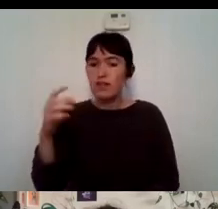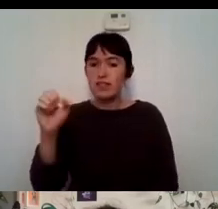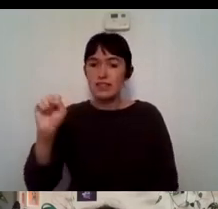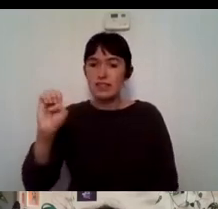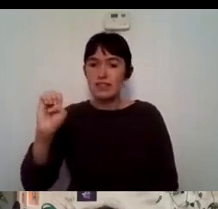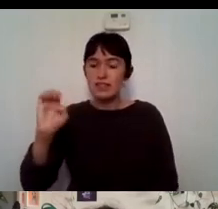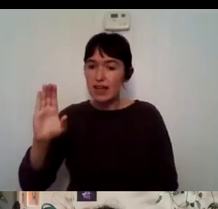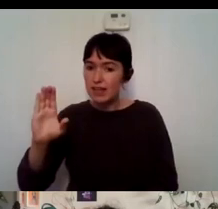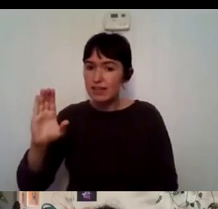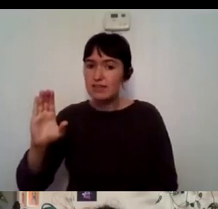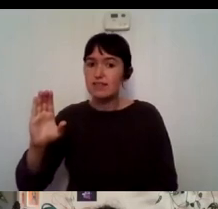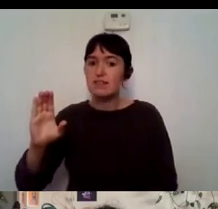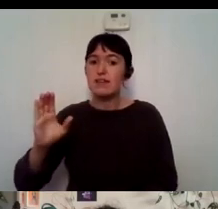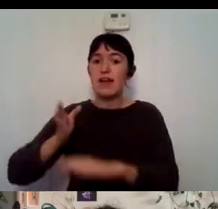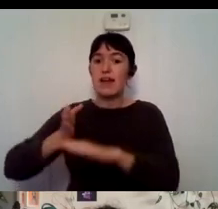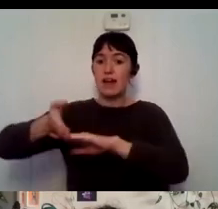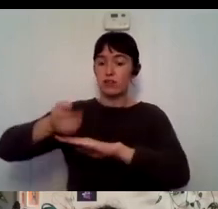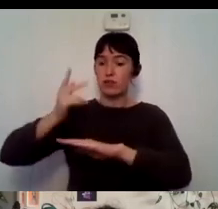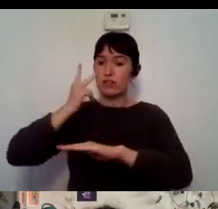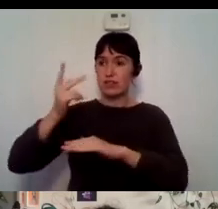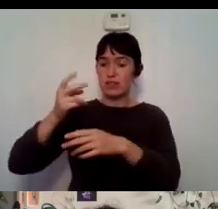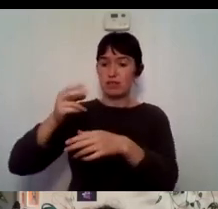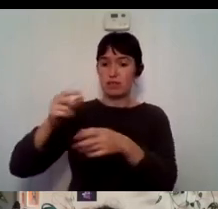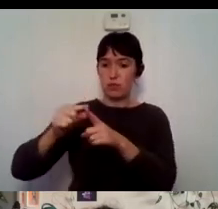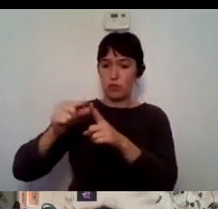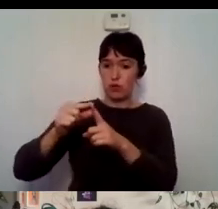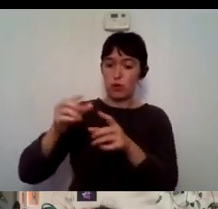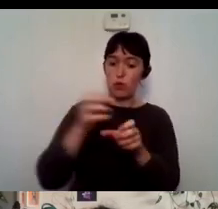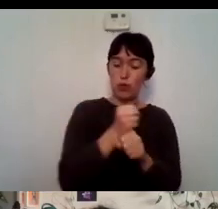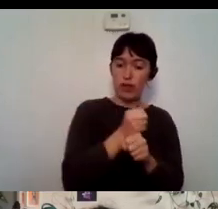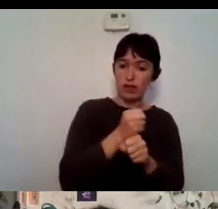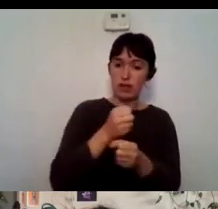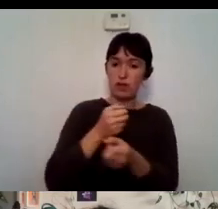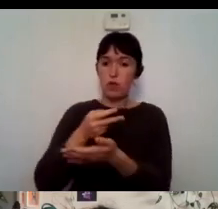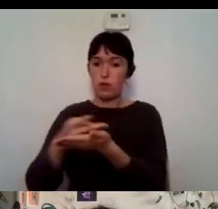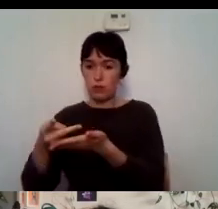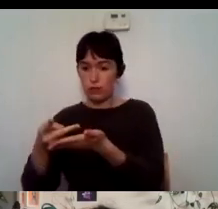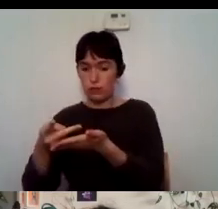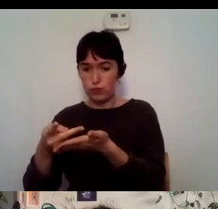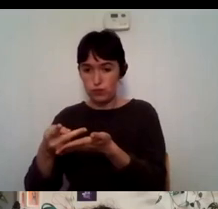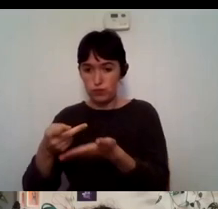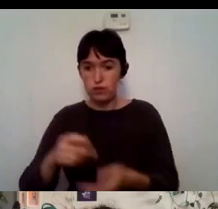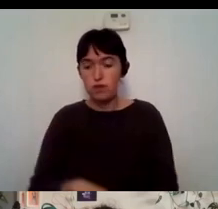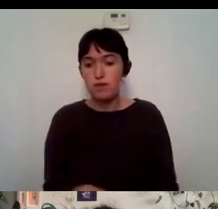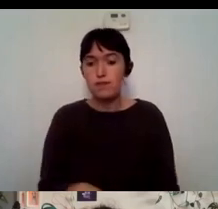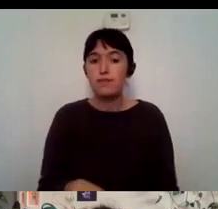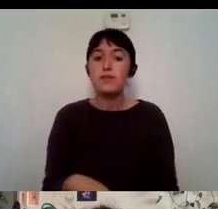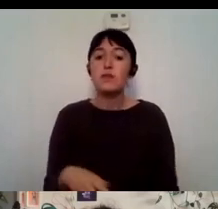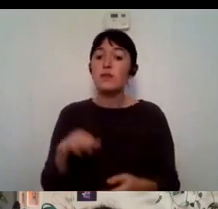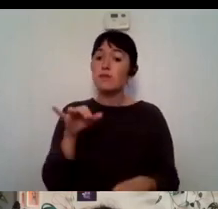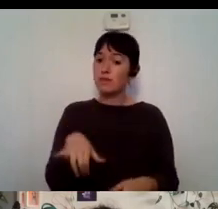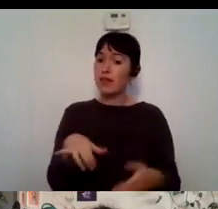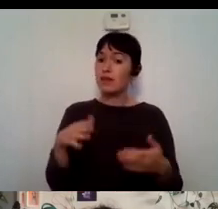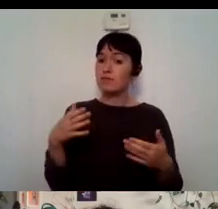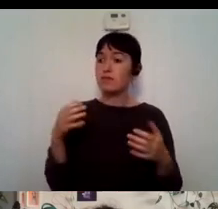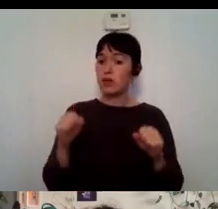word win or loss. So this is probably before you yourself are aware that you've won